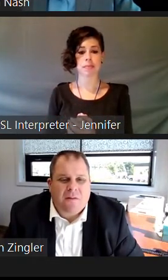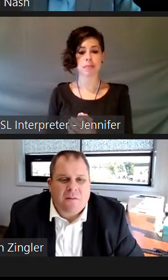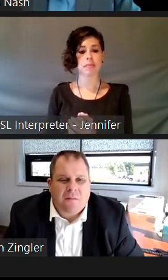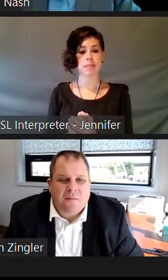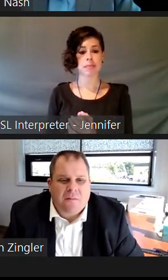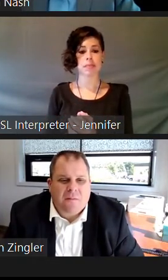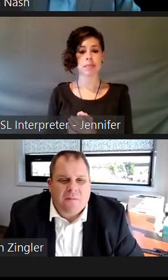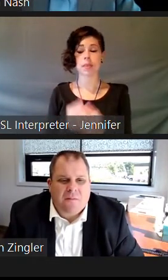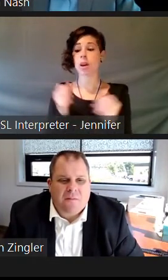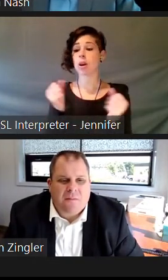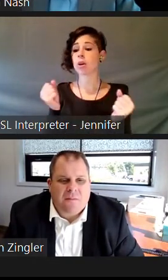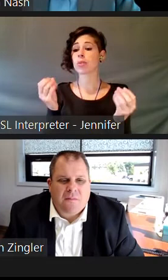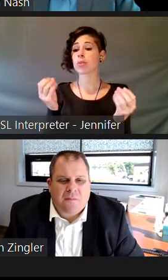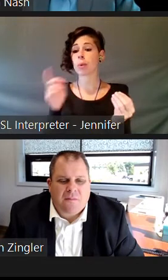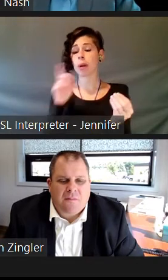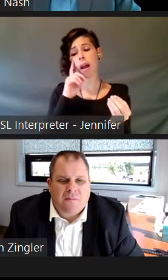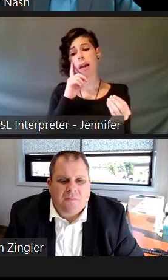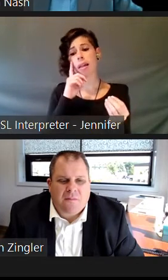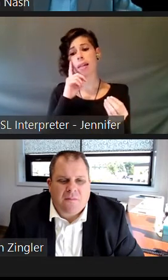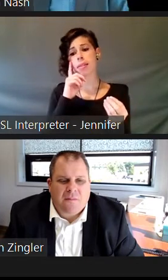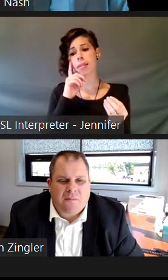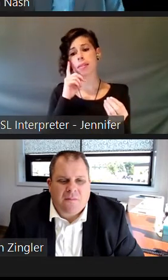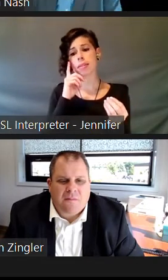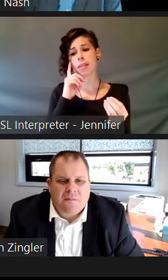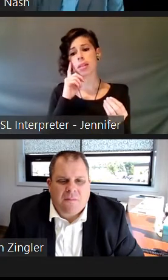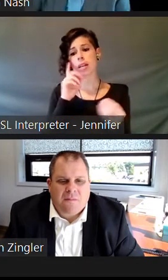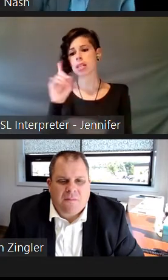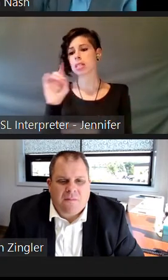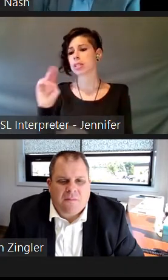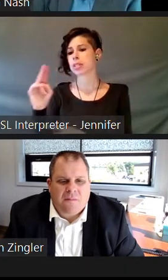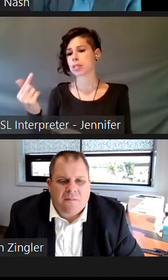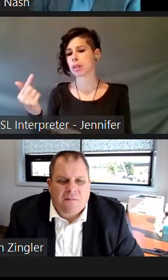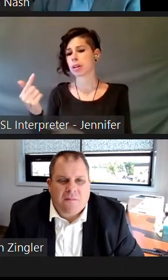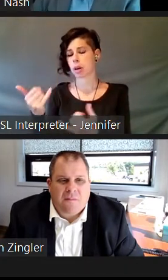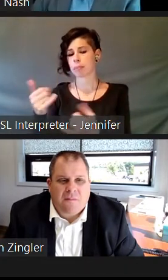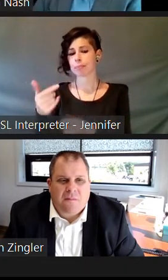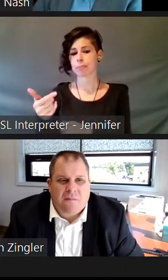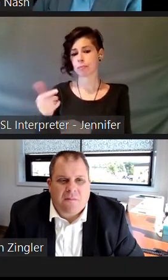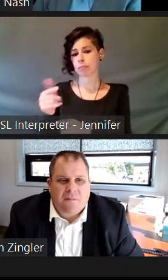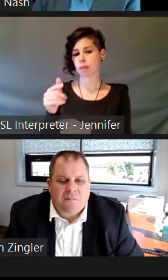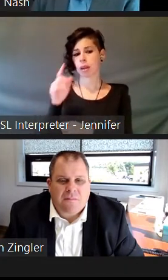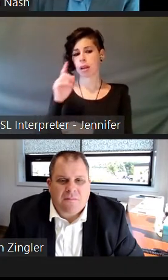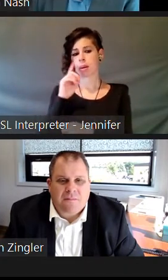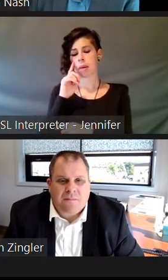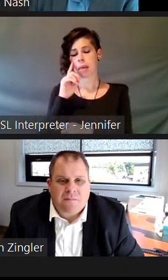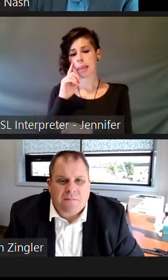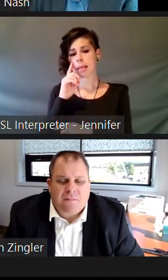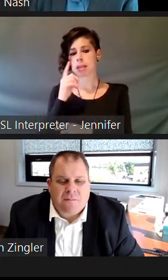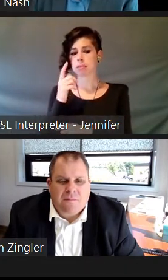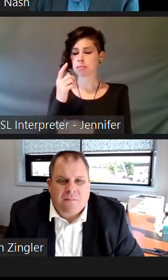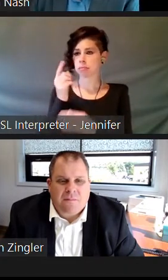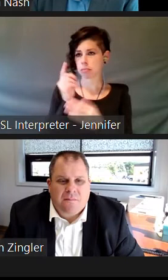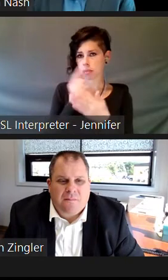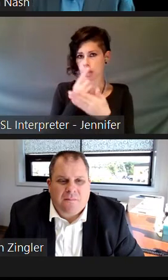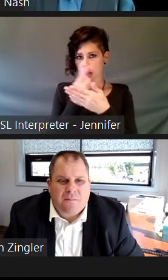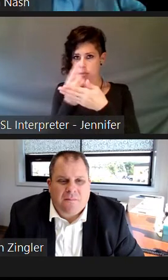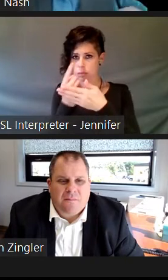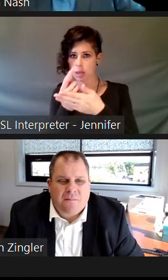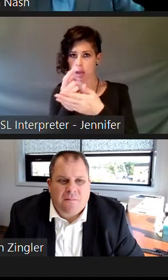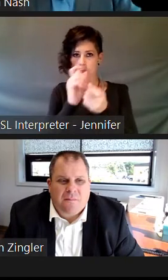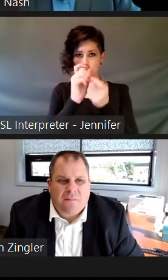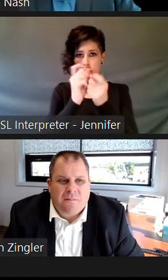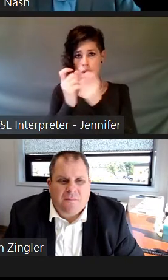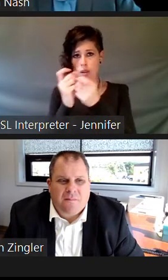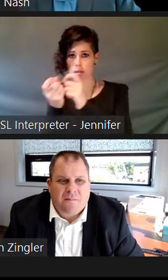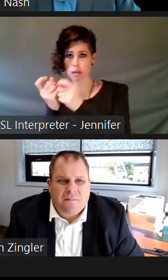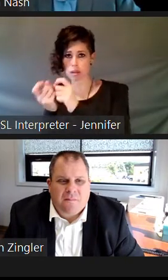So I think we're familiar, I think for all of us, seeing the changes come through week by week, sometimes day by day, have